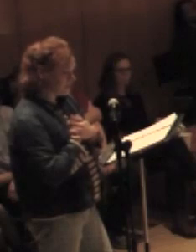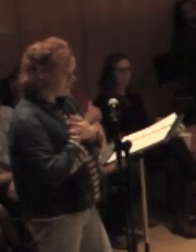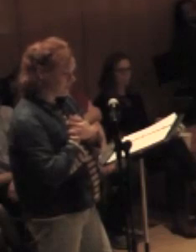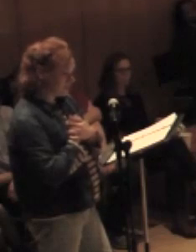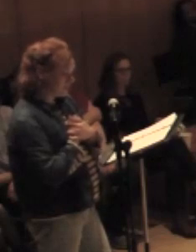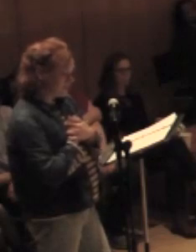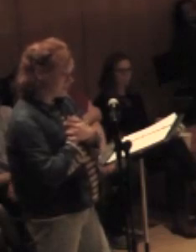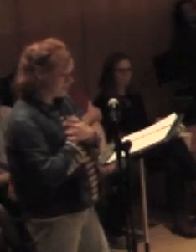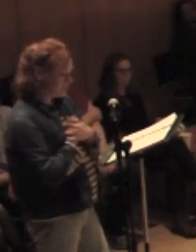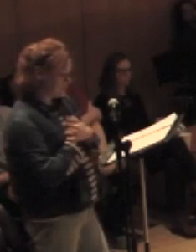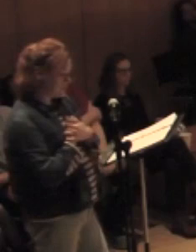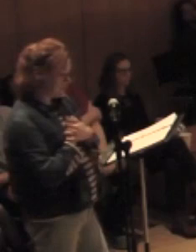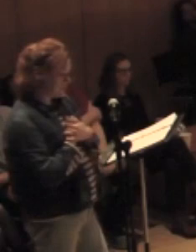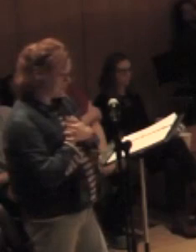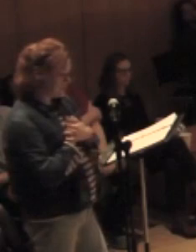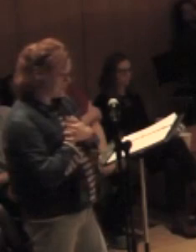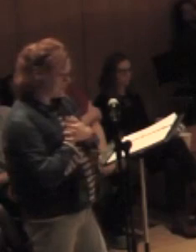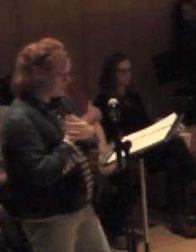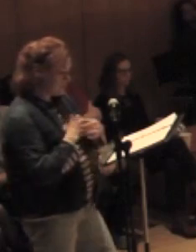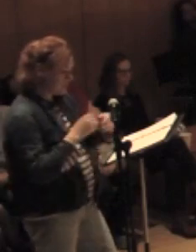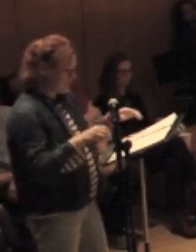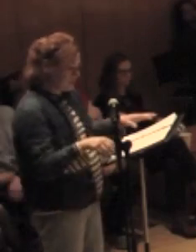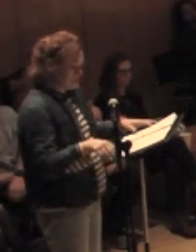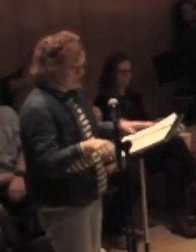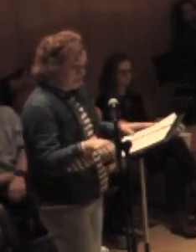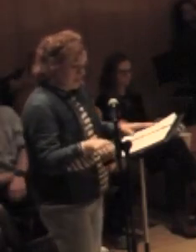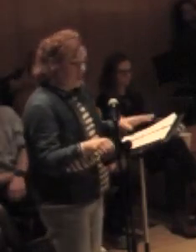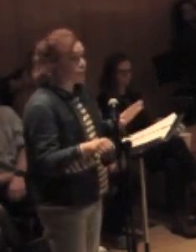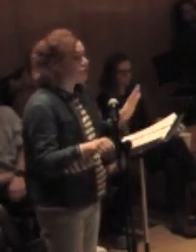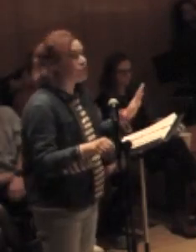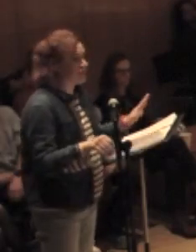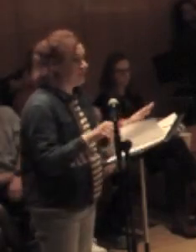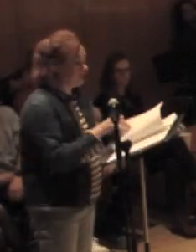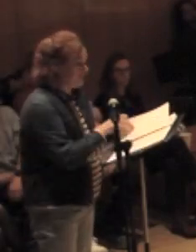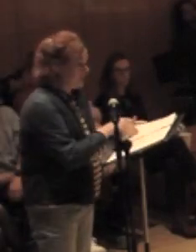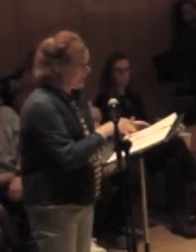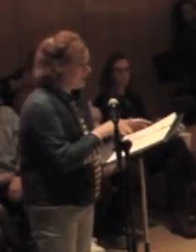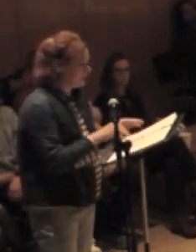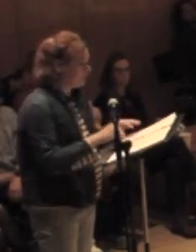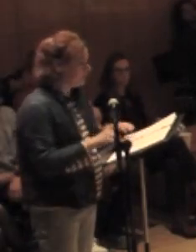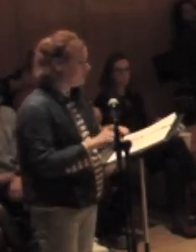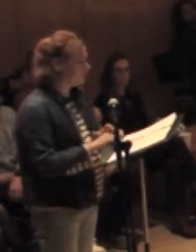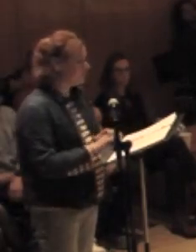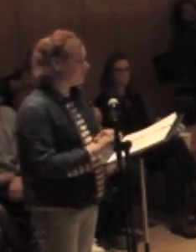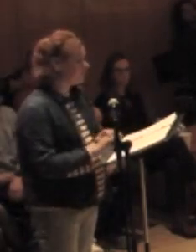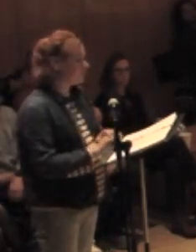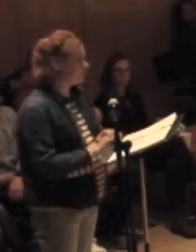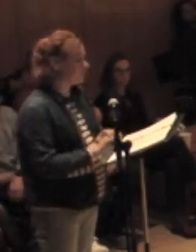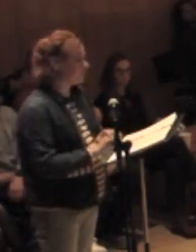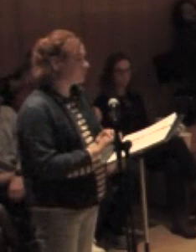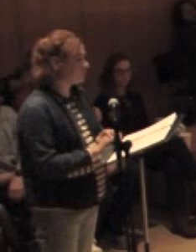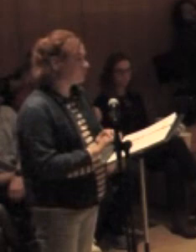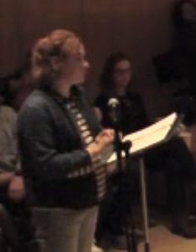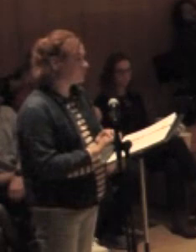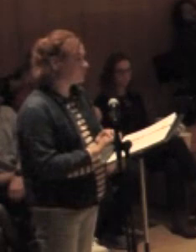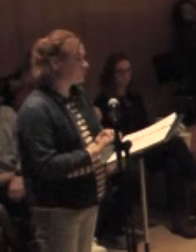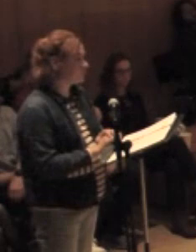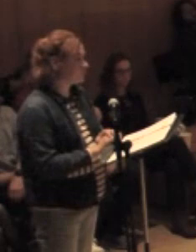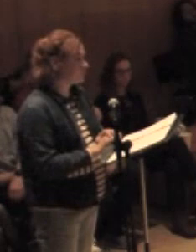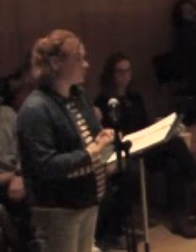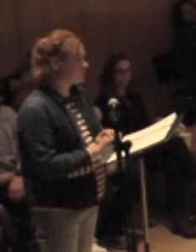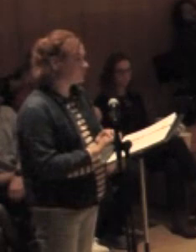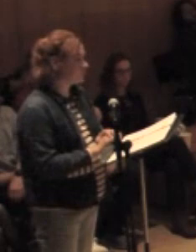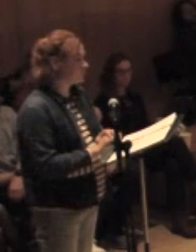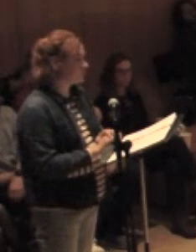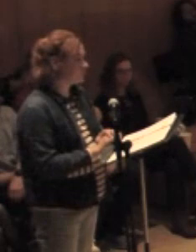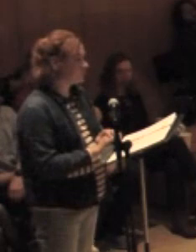me as often as you want and and if you want she's going to live with me